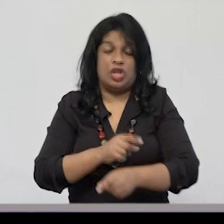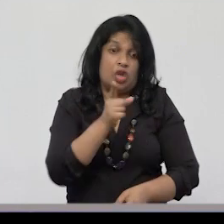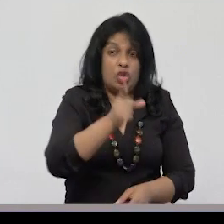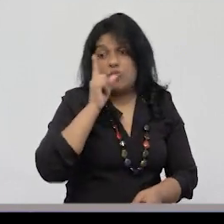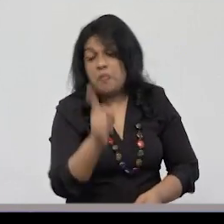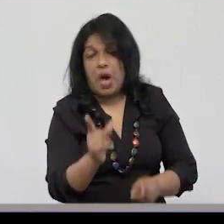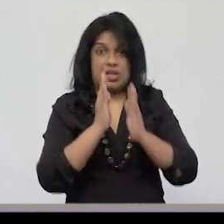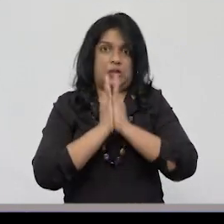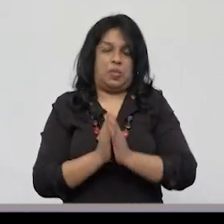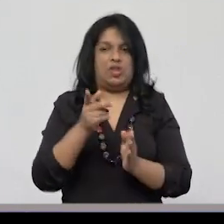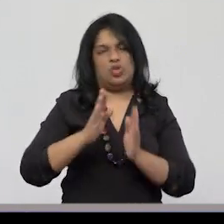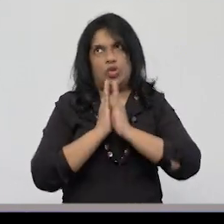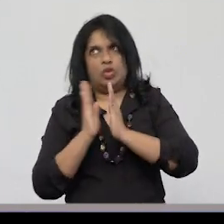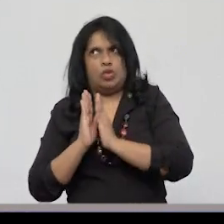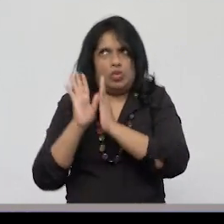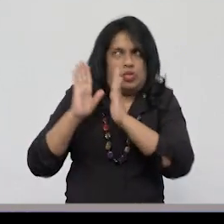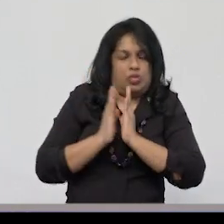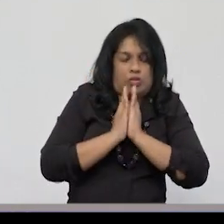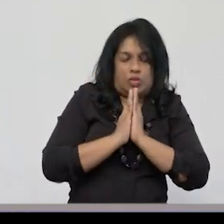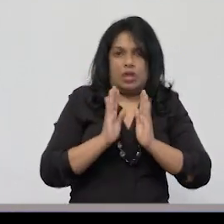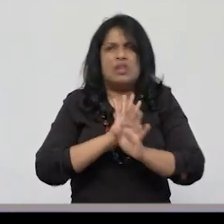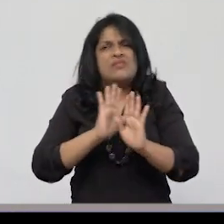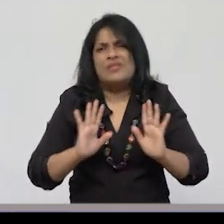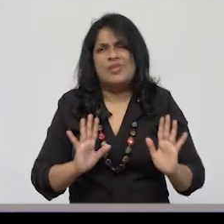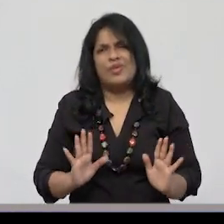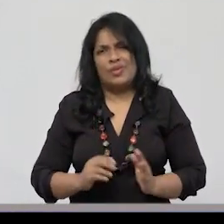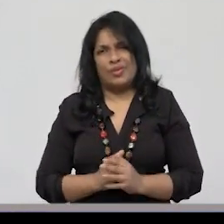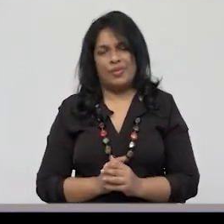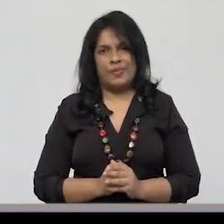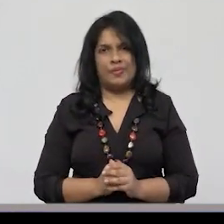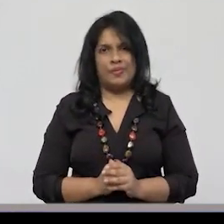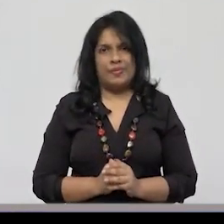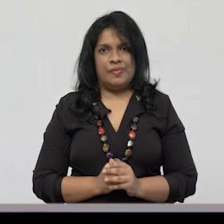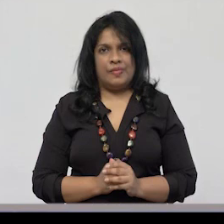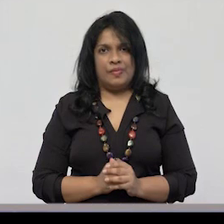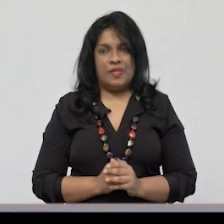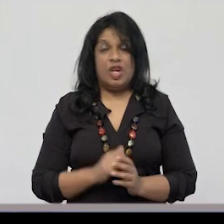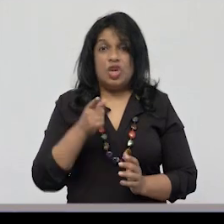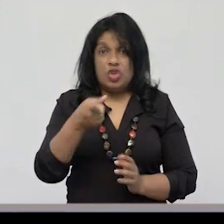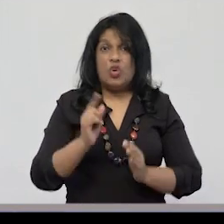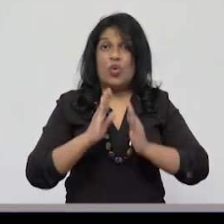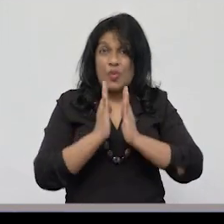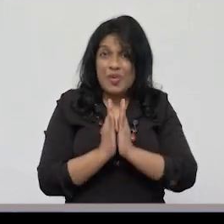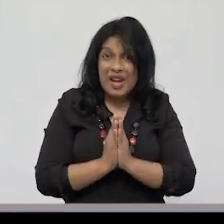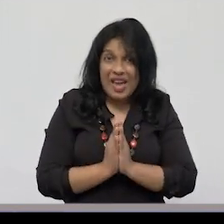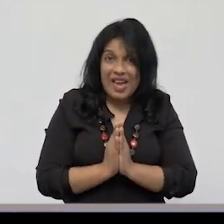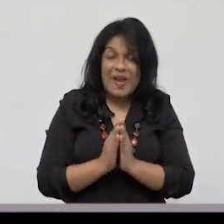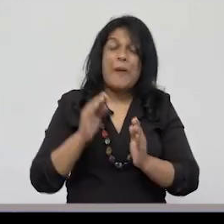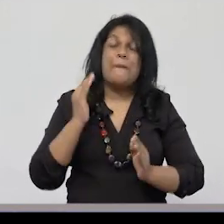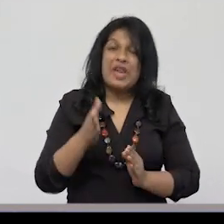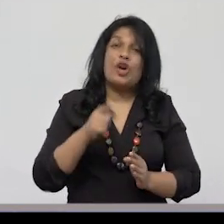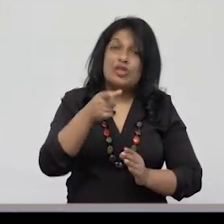days you can pray for 1 hour, 20 minutes. It doesn't matter. But they that wait upon the